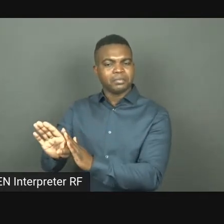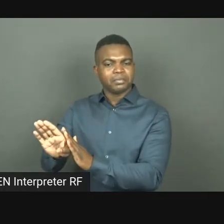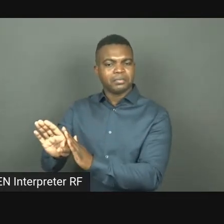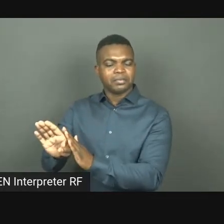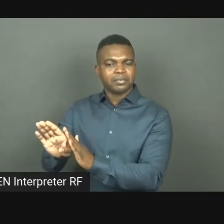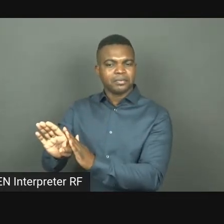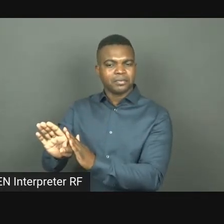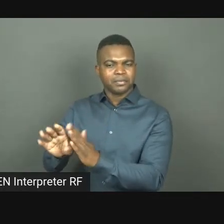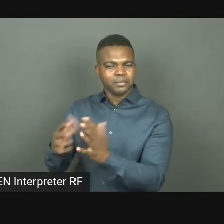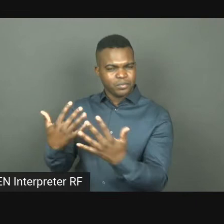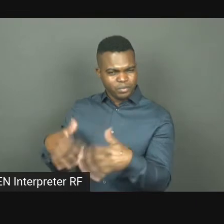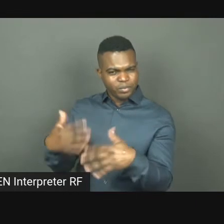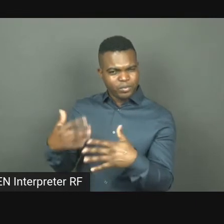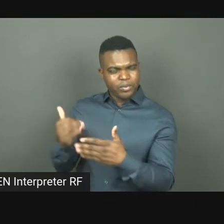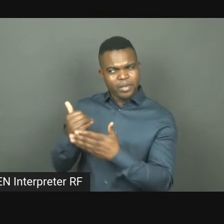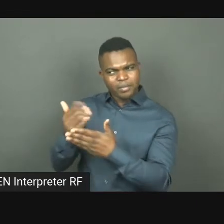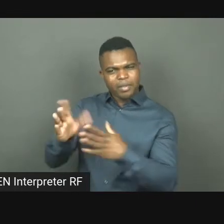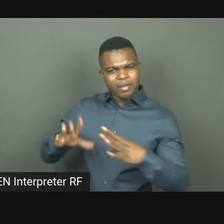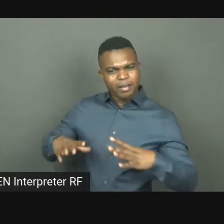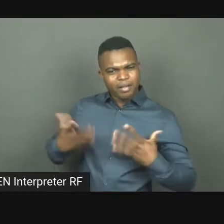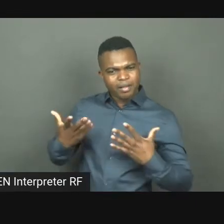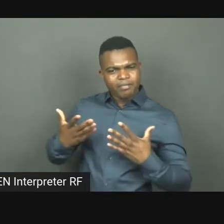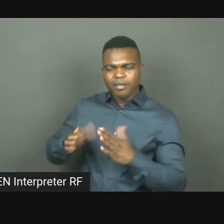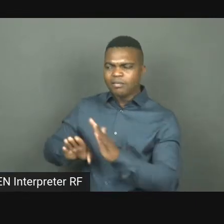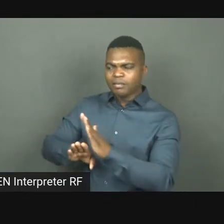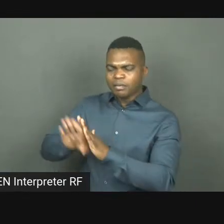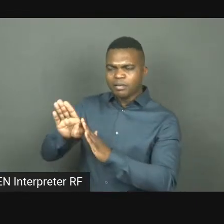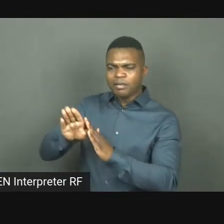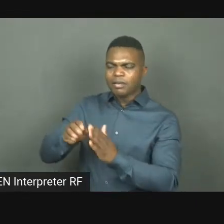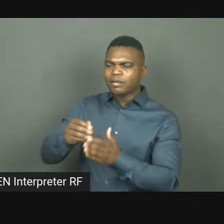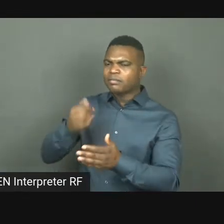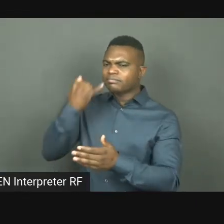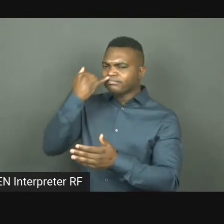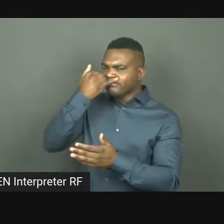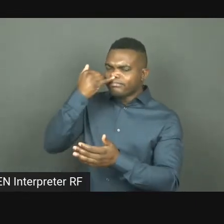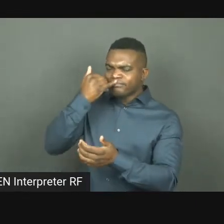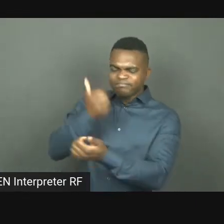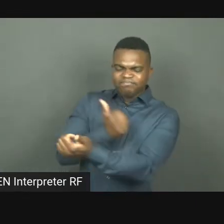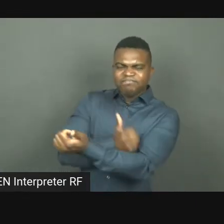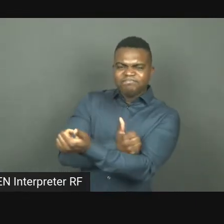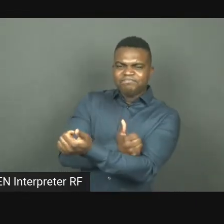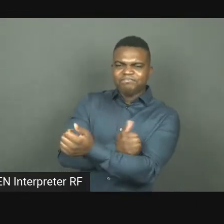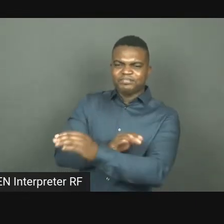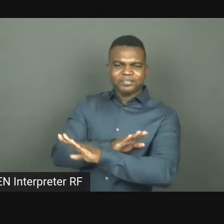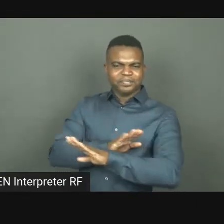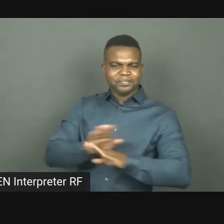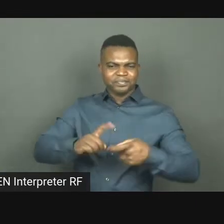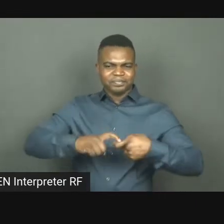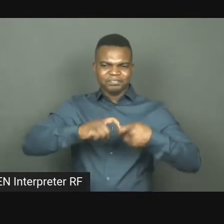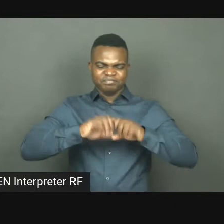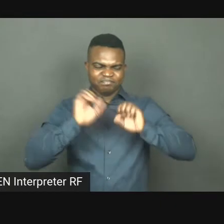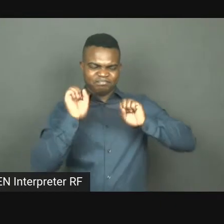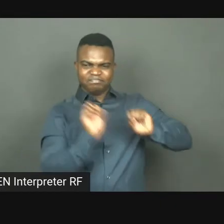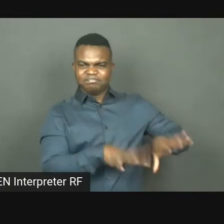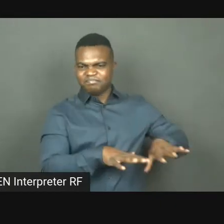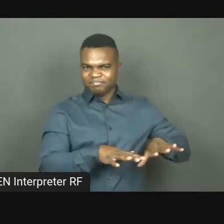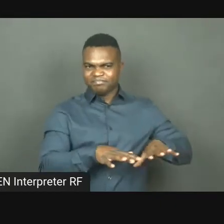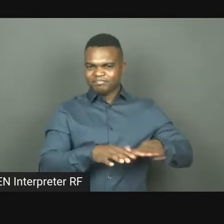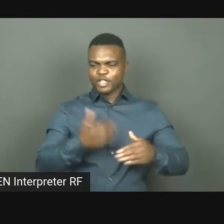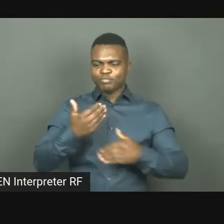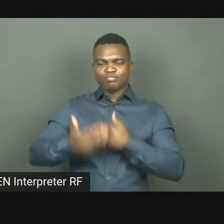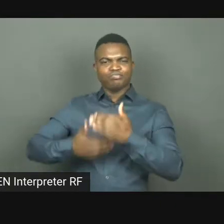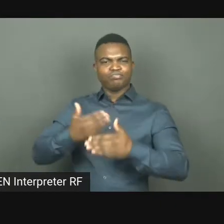regimens would not be possible for people with severe and persistent mental illness without some form